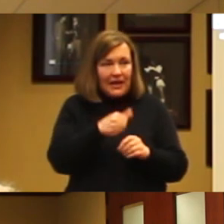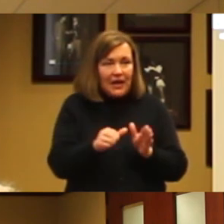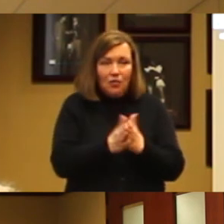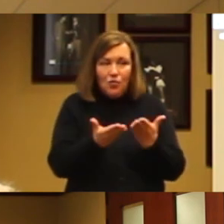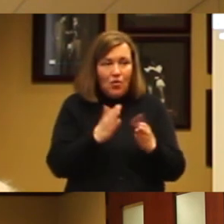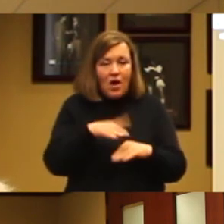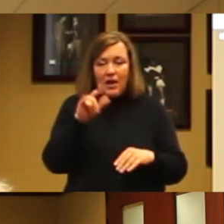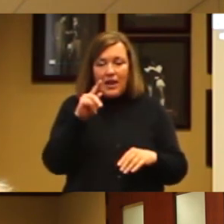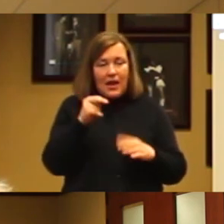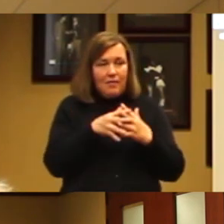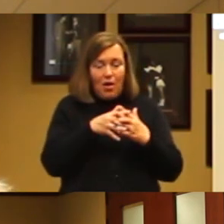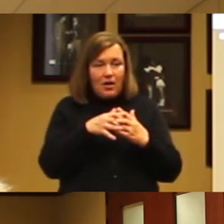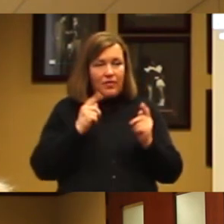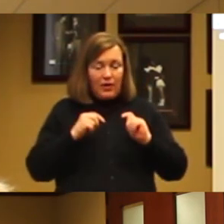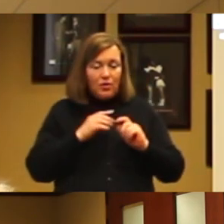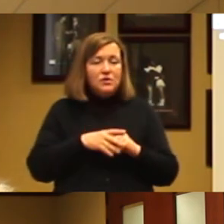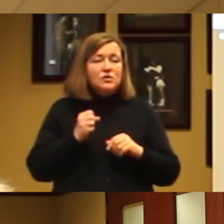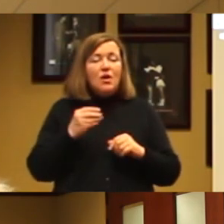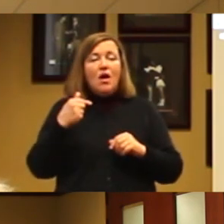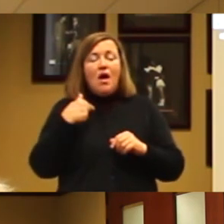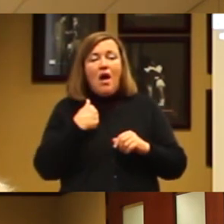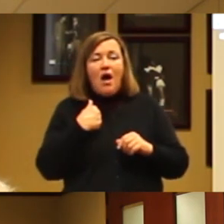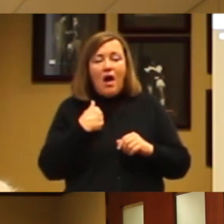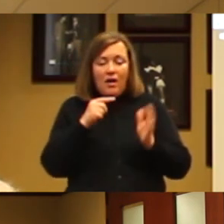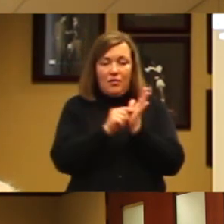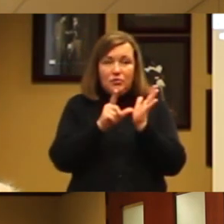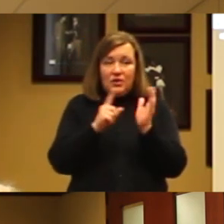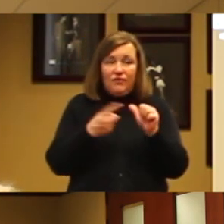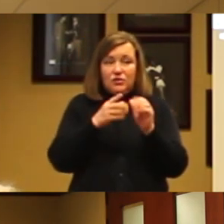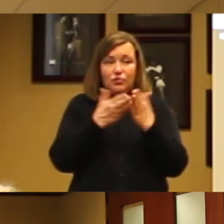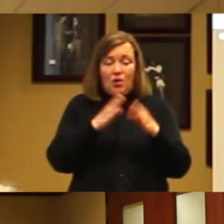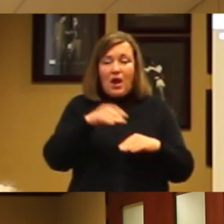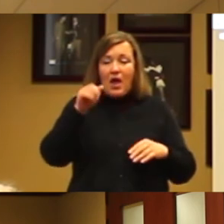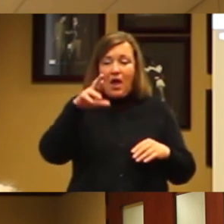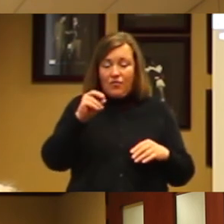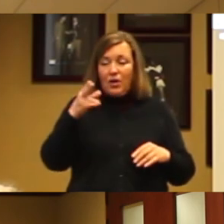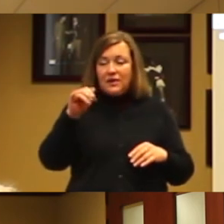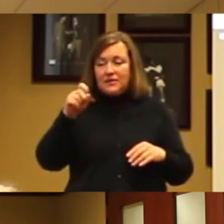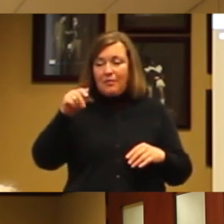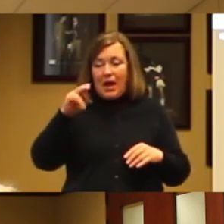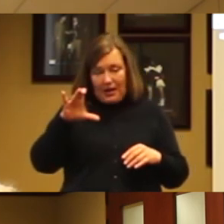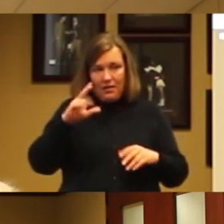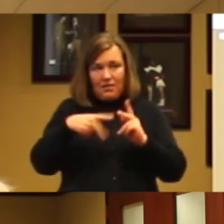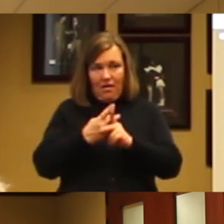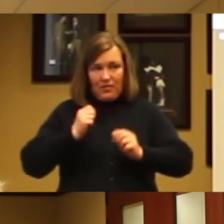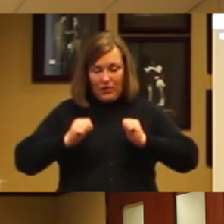Latin American theater. So I published what turned out to be the first book on Afro-Hispanic theater. And then